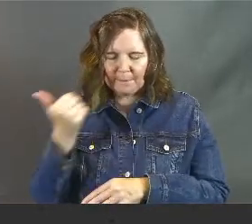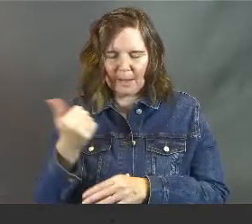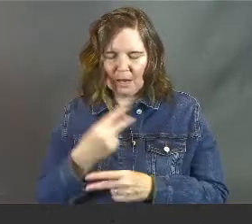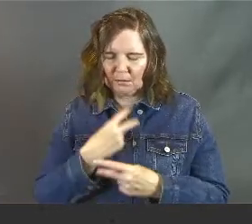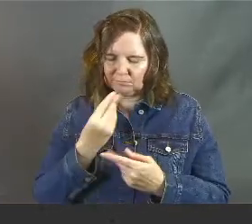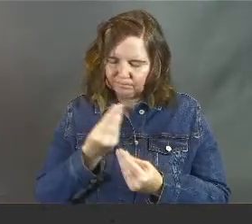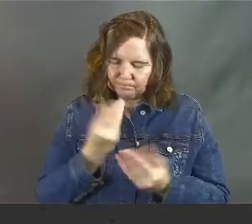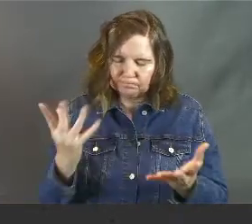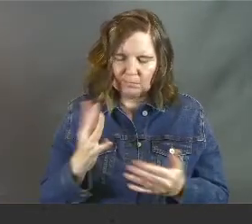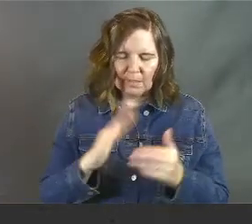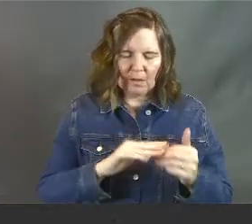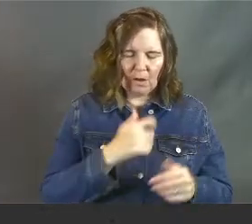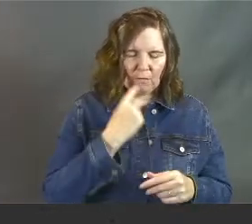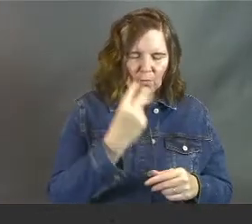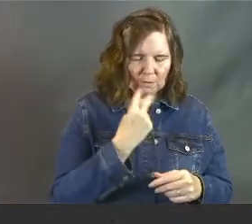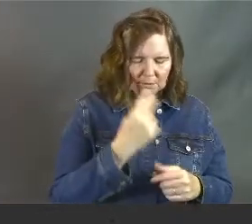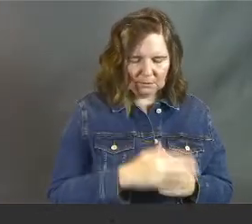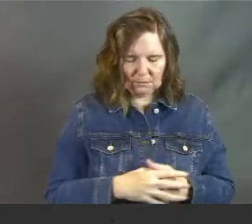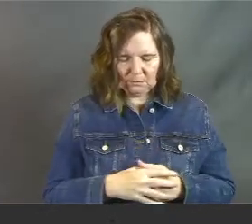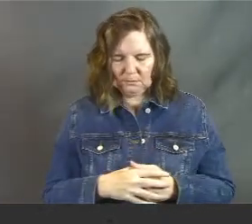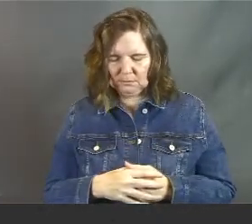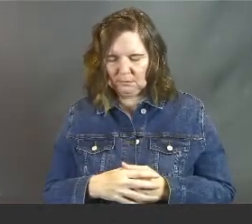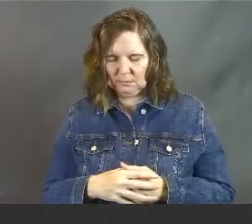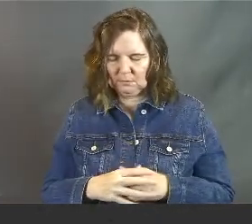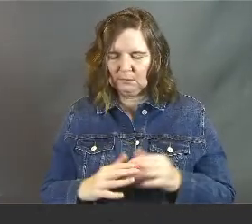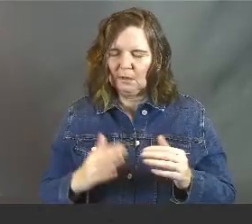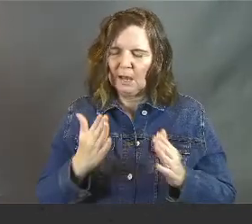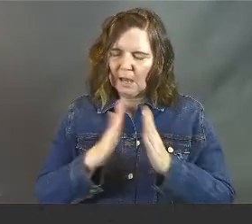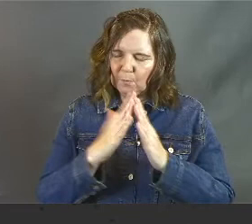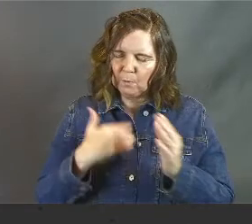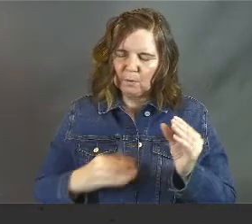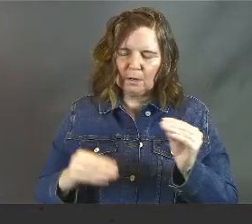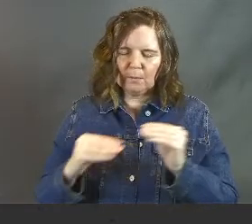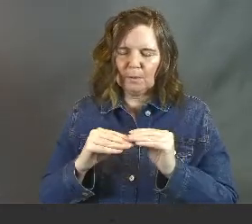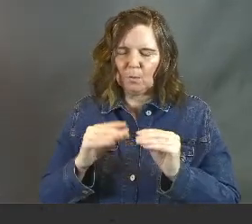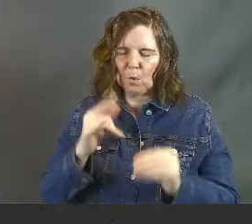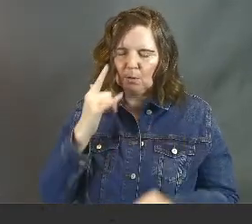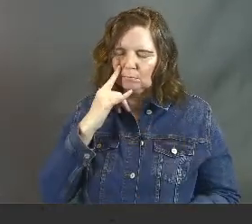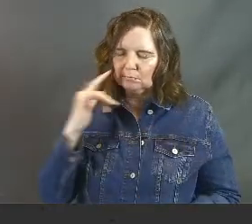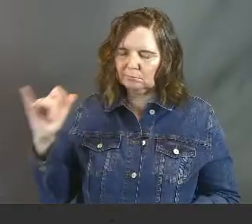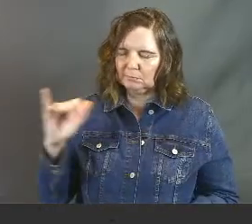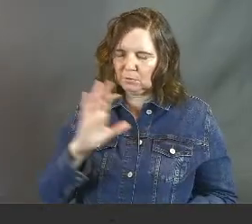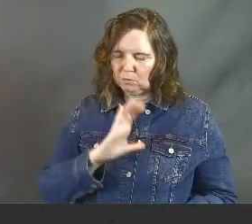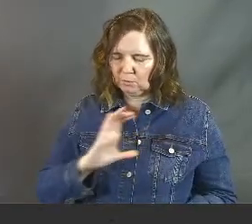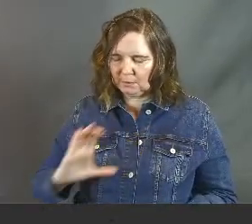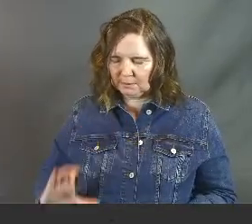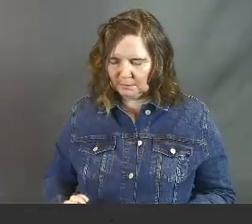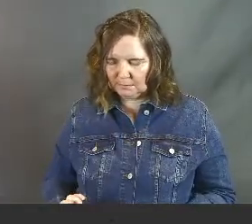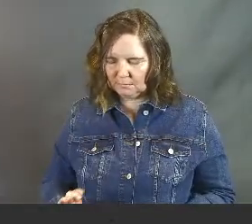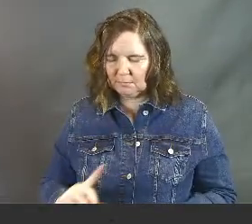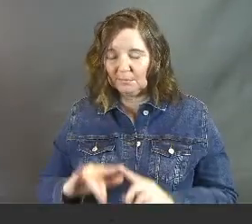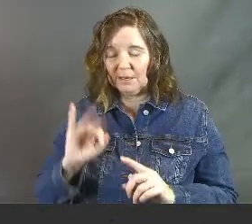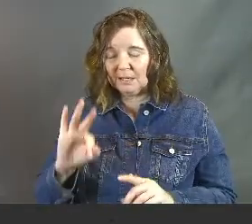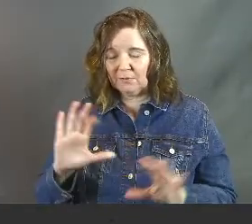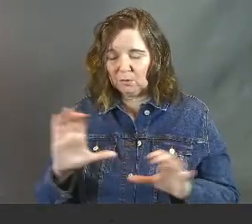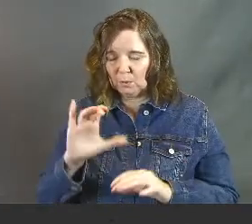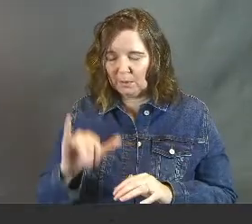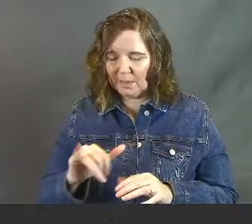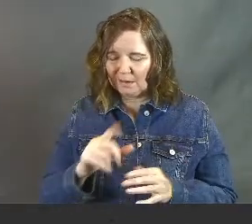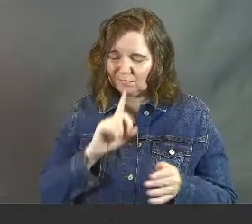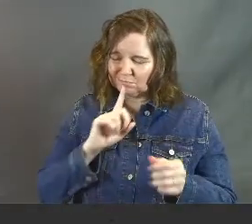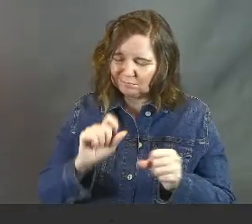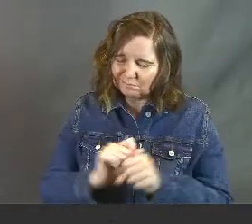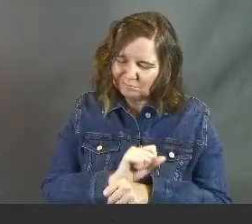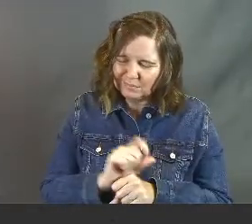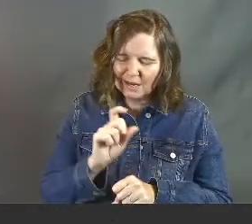voice than other voices. I pray that we would be a more Christ-like voice. But God, if we're going to do that